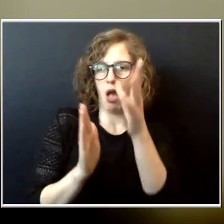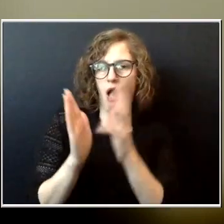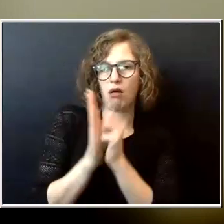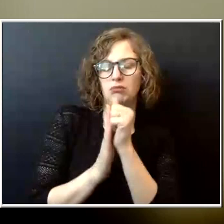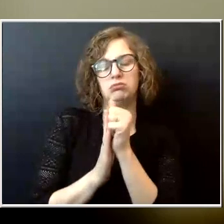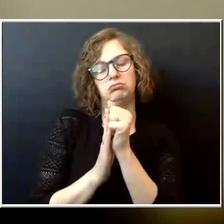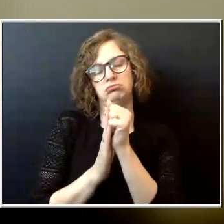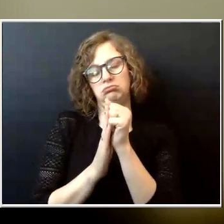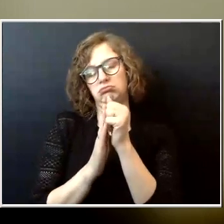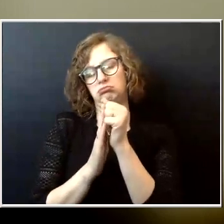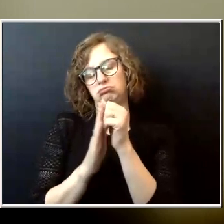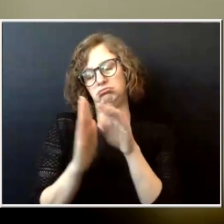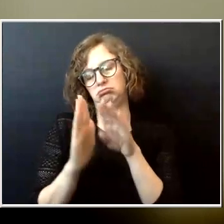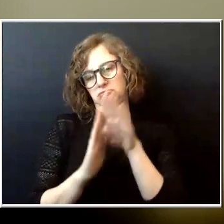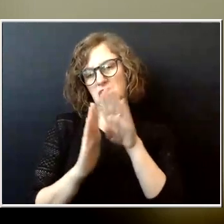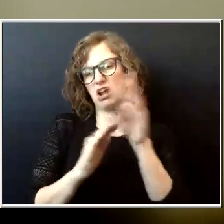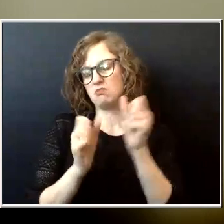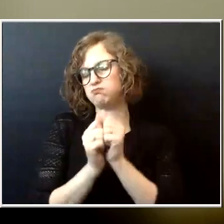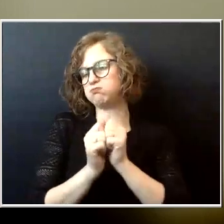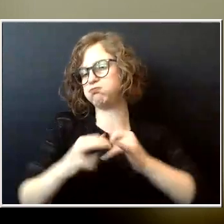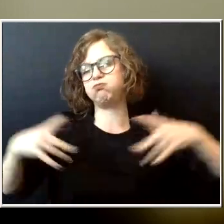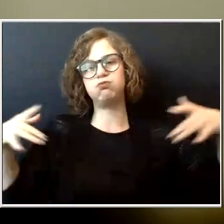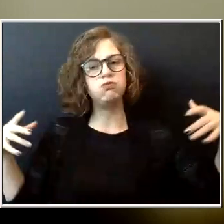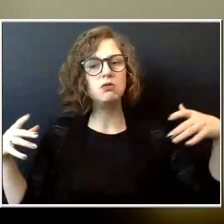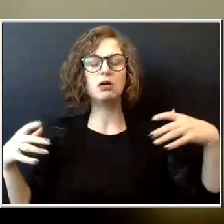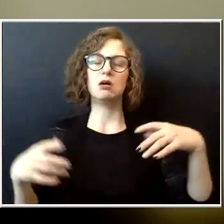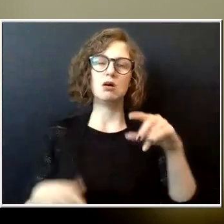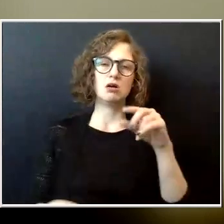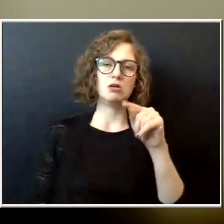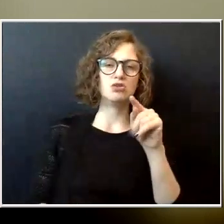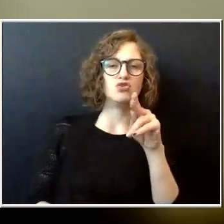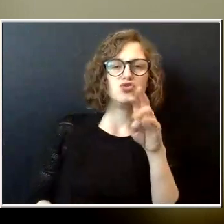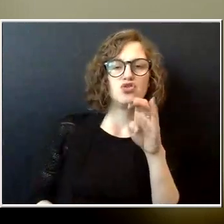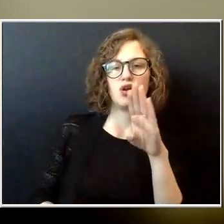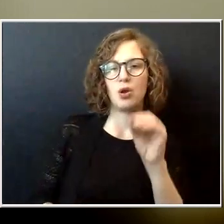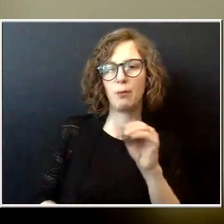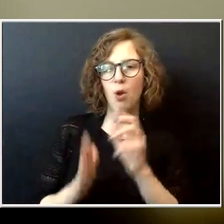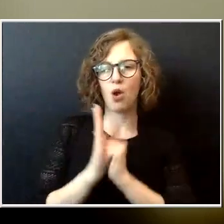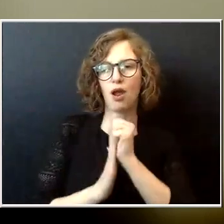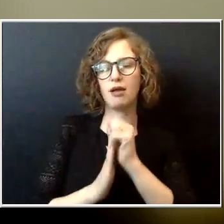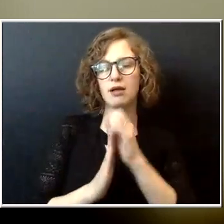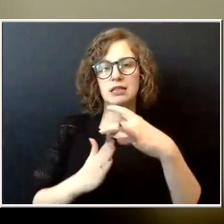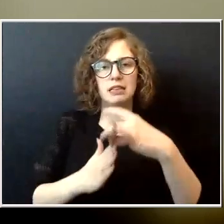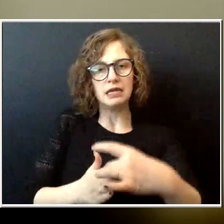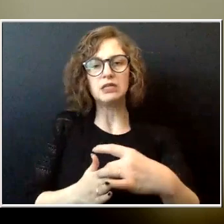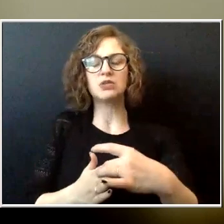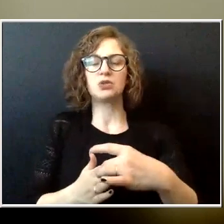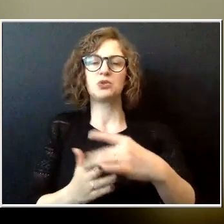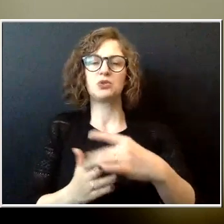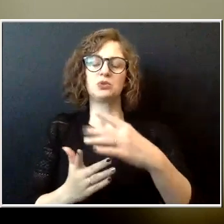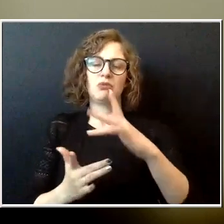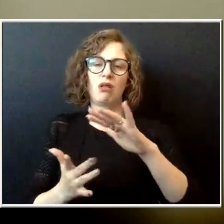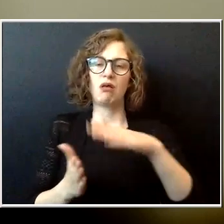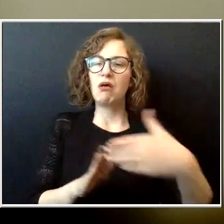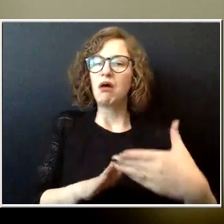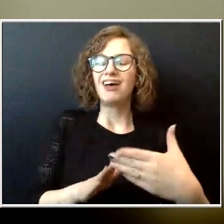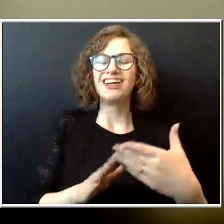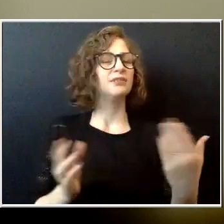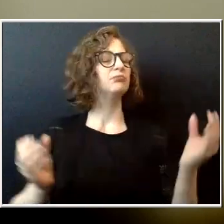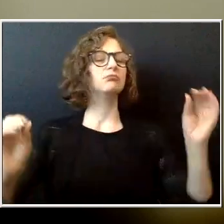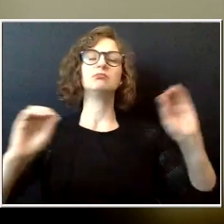quickly moving or fast moving, these turbo cancers that lead to morbidity and mortality. There's absolutely no